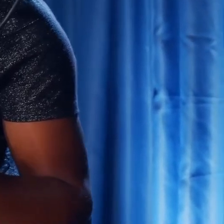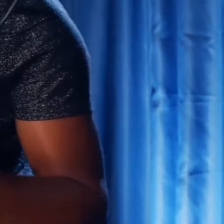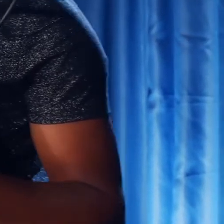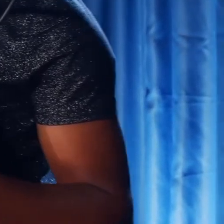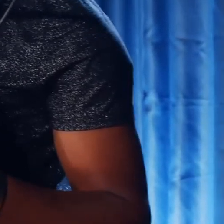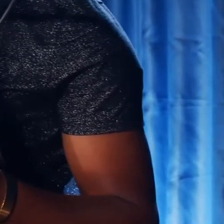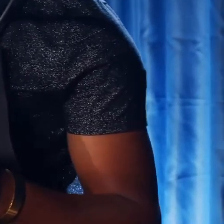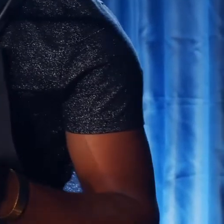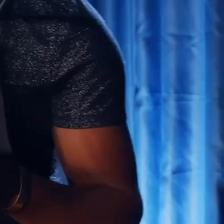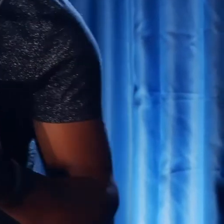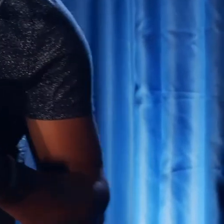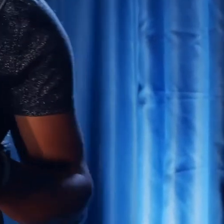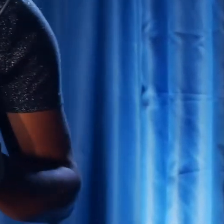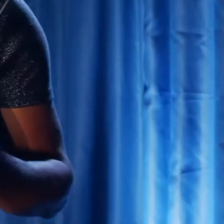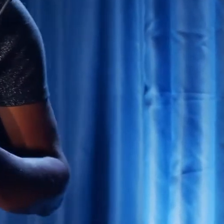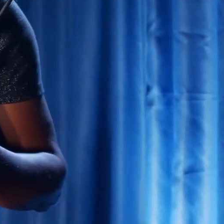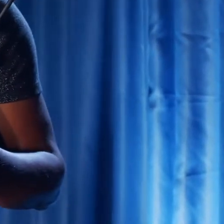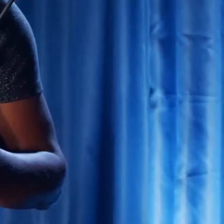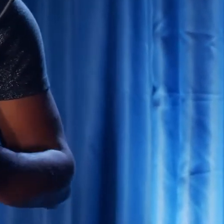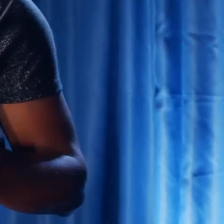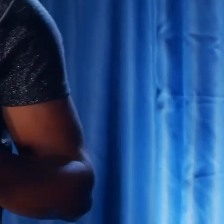Carl Richardson.